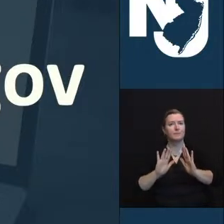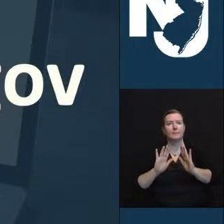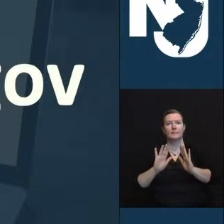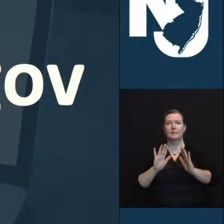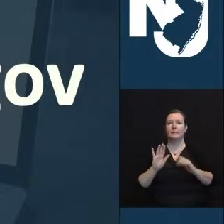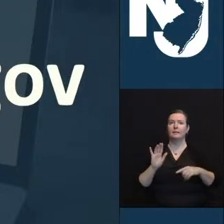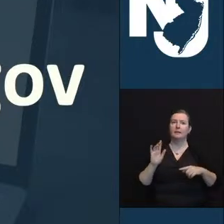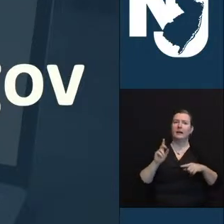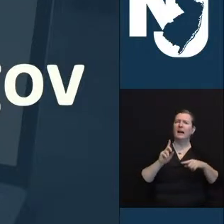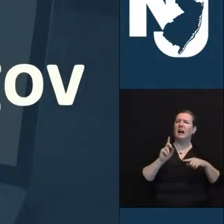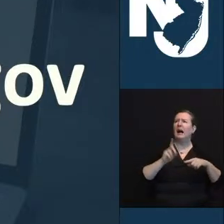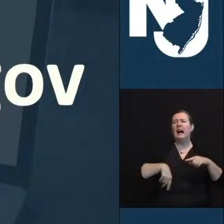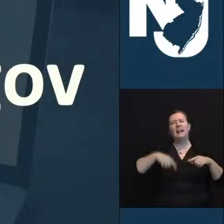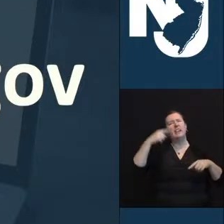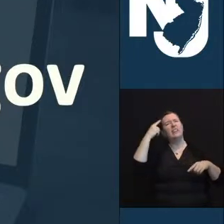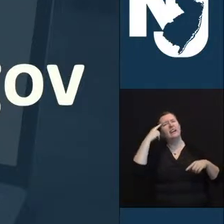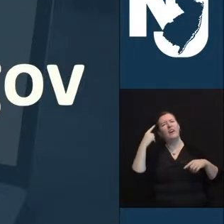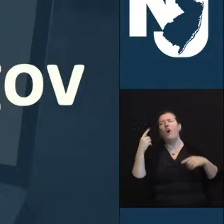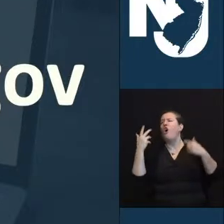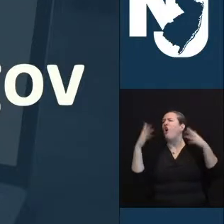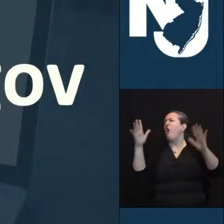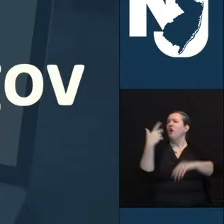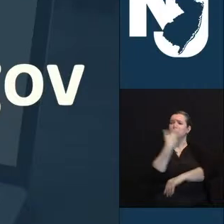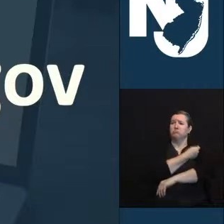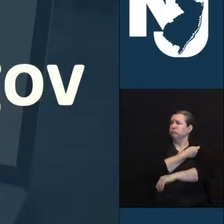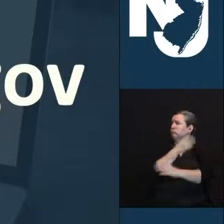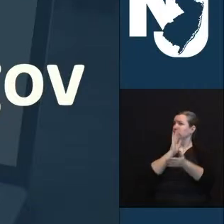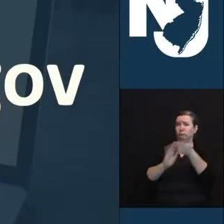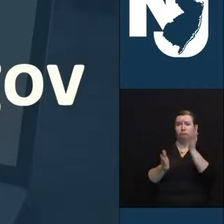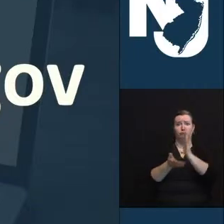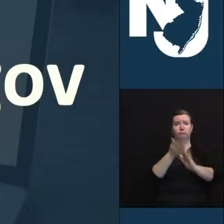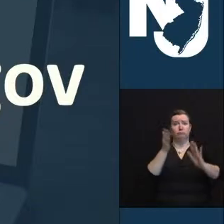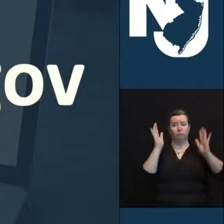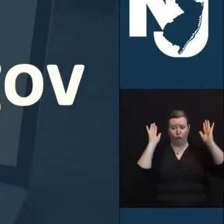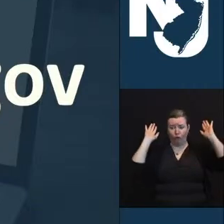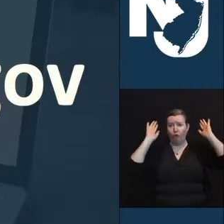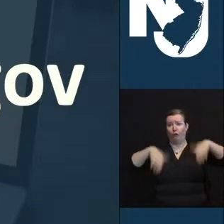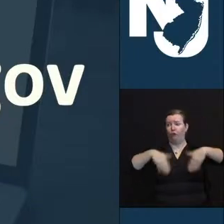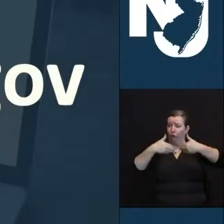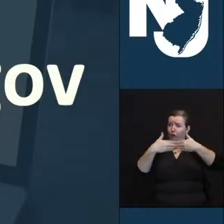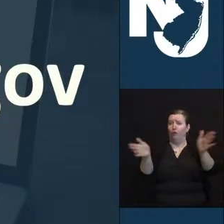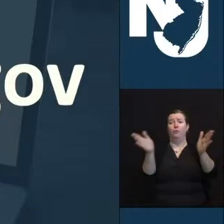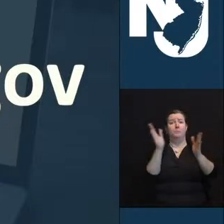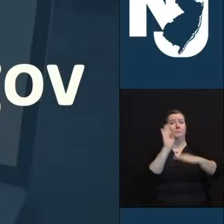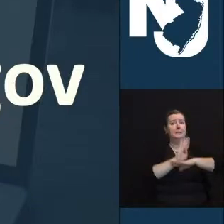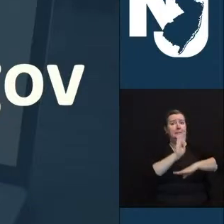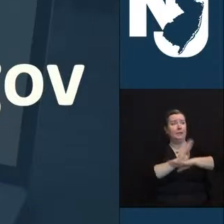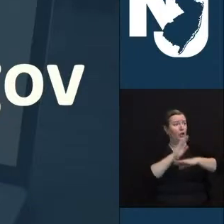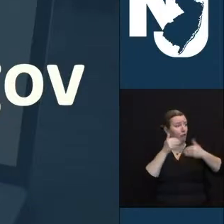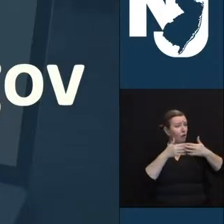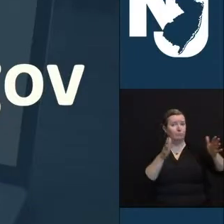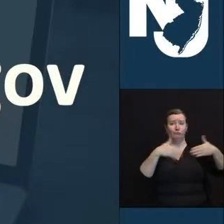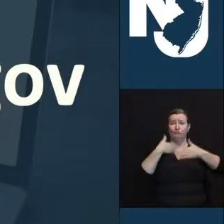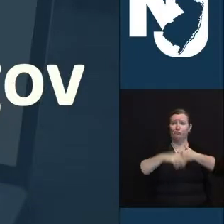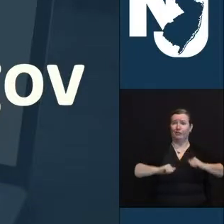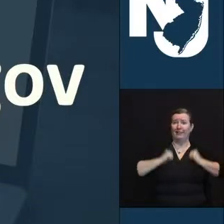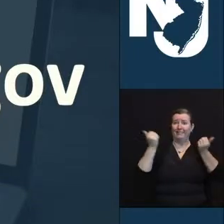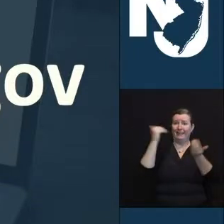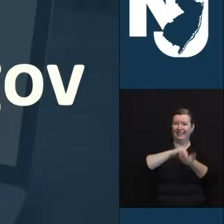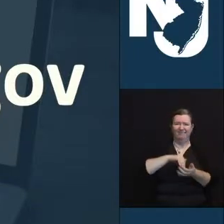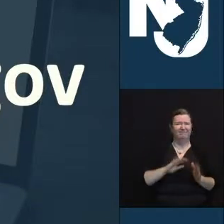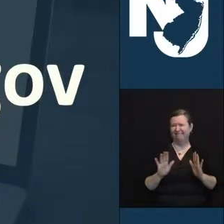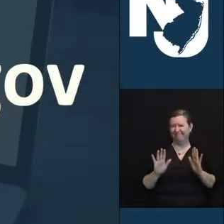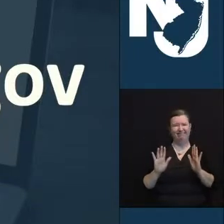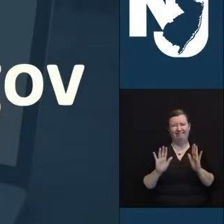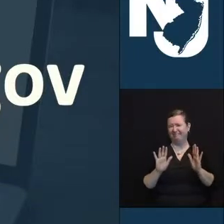get lax. So let's first take a look at what may happen if folks do get lax. This is our